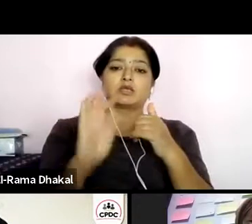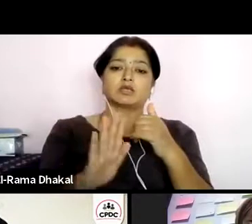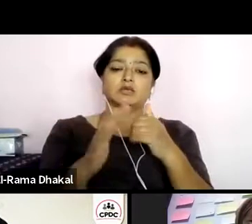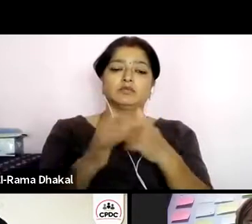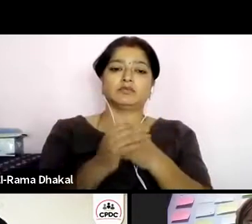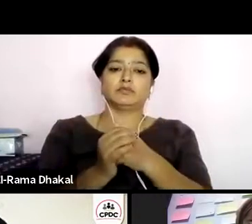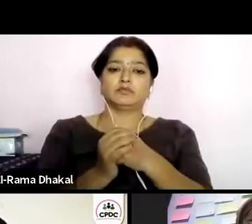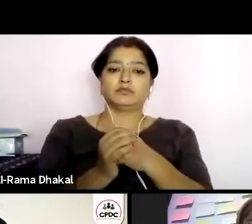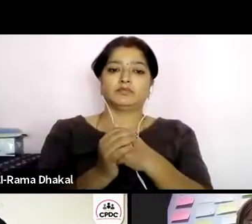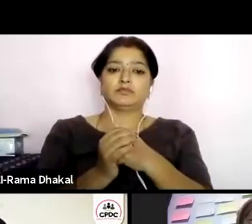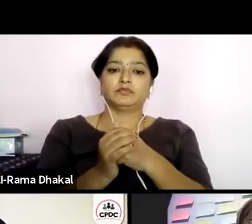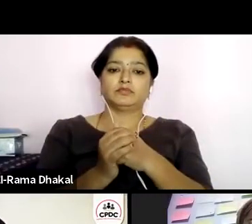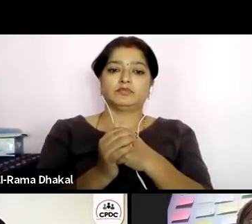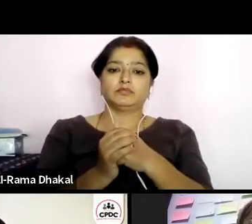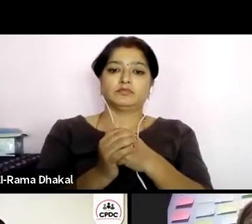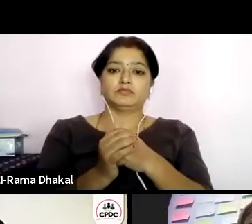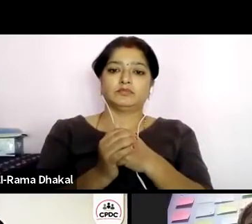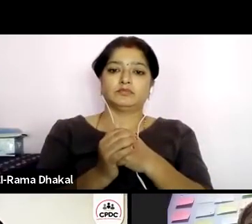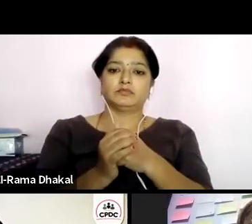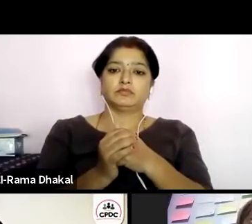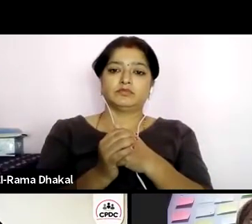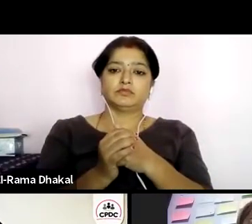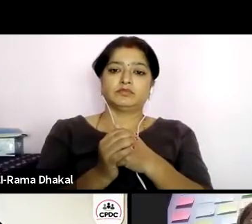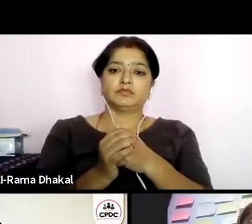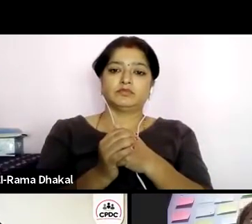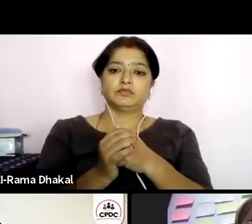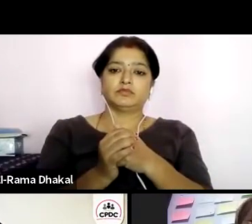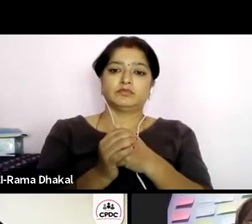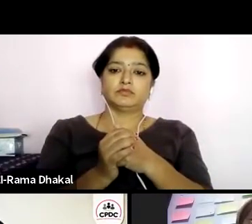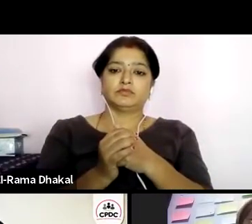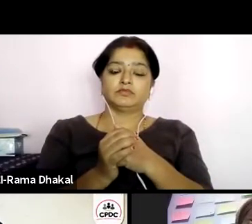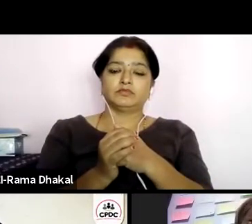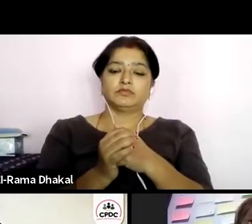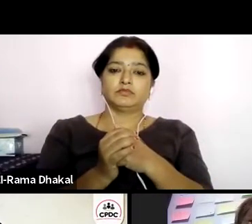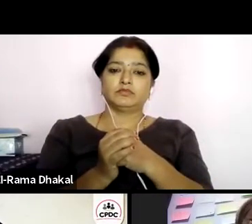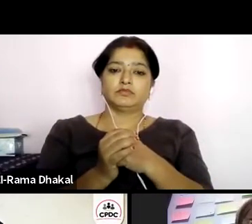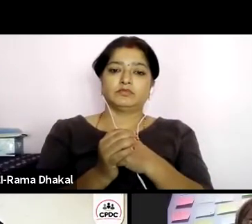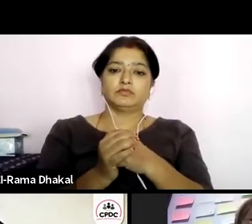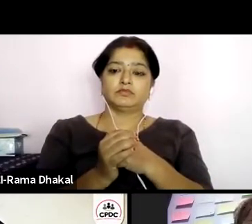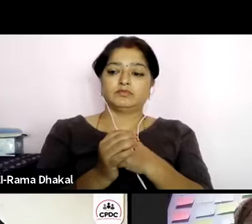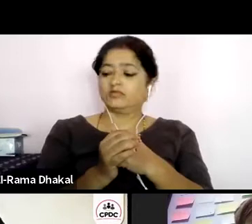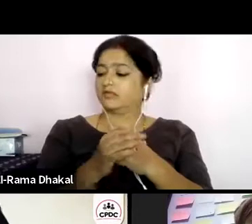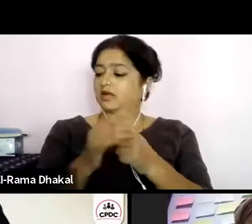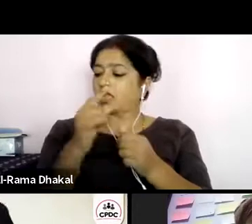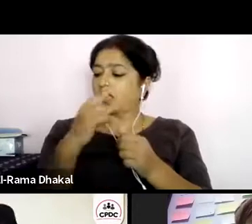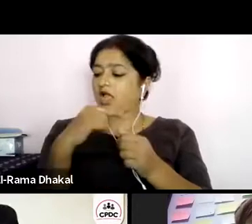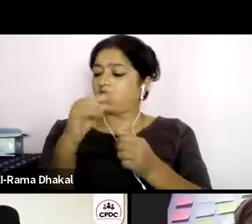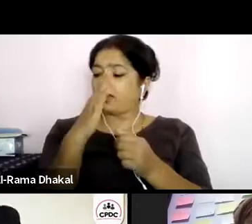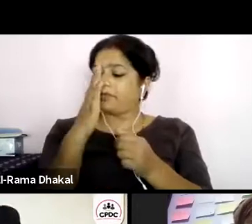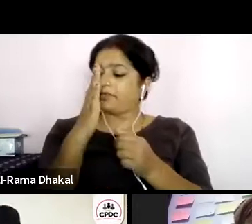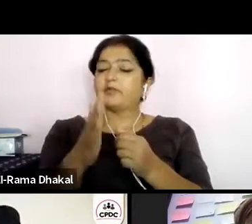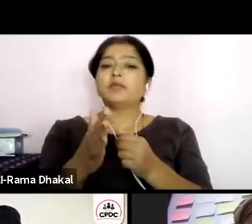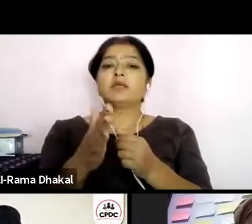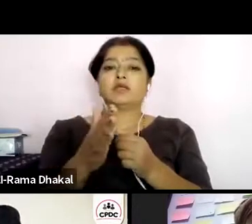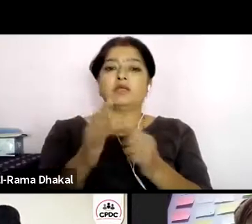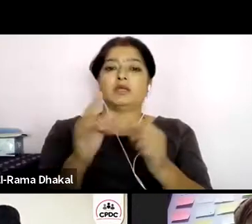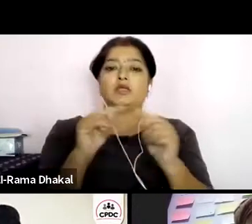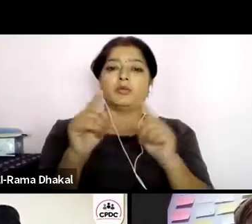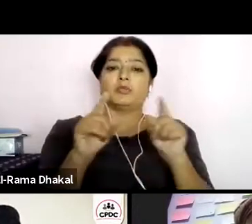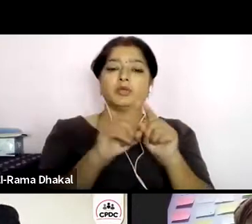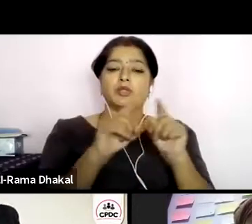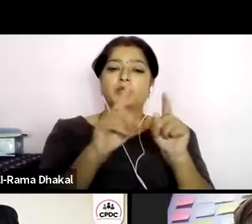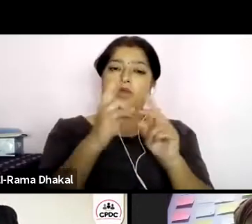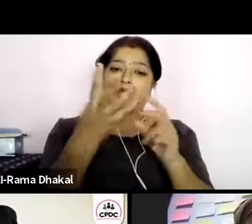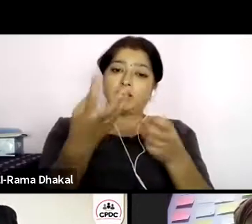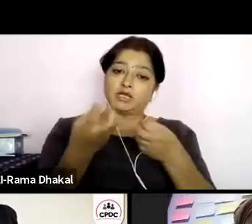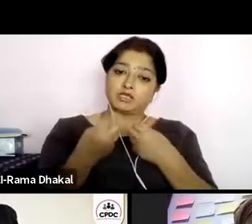to accomplish. We want to accomplish something. We need to come together and work together. I think we should,